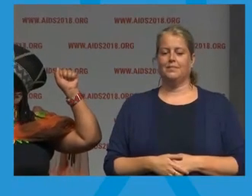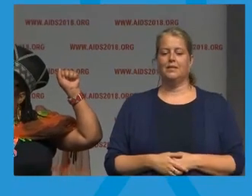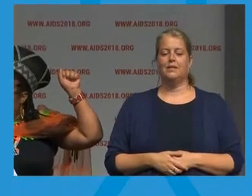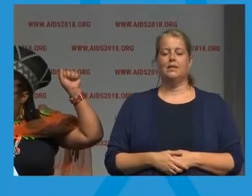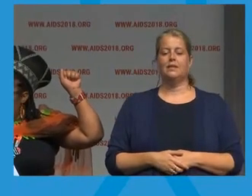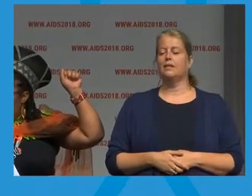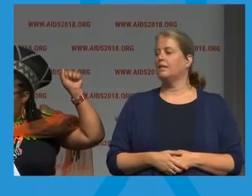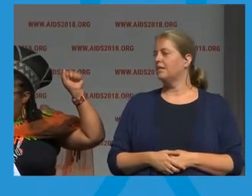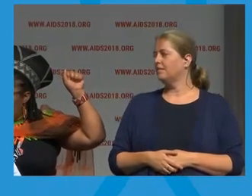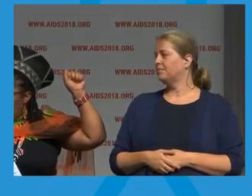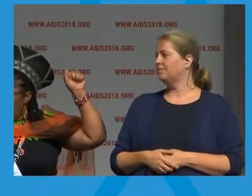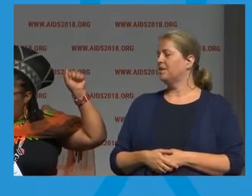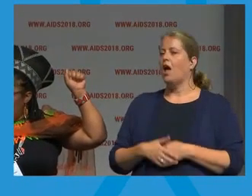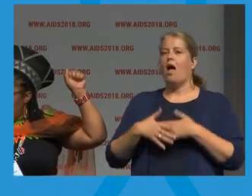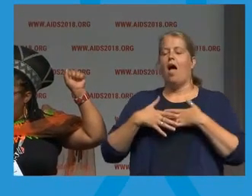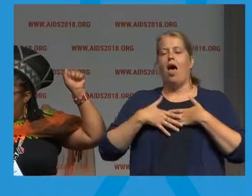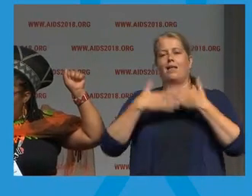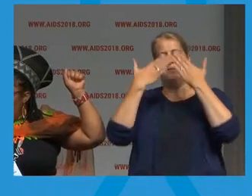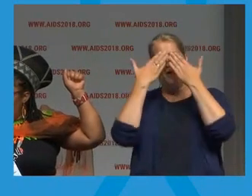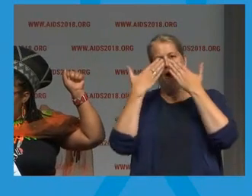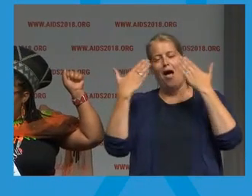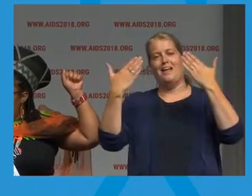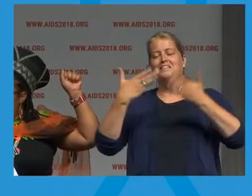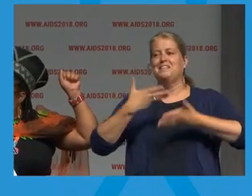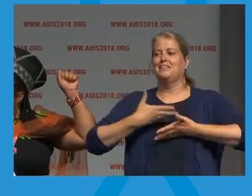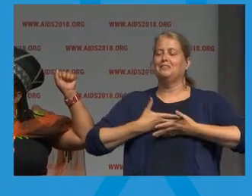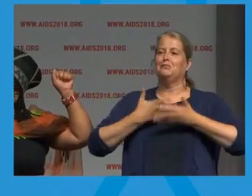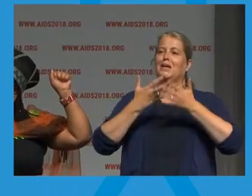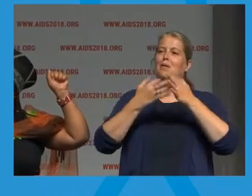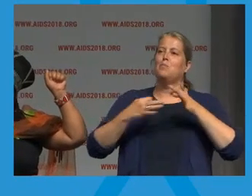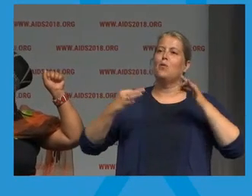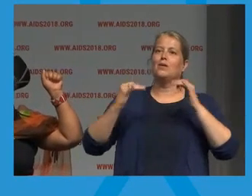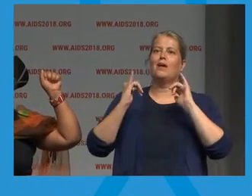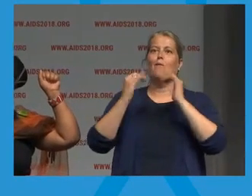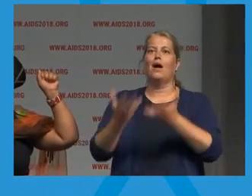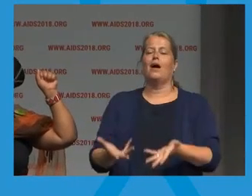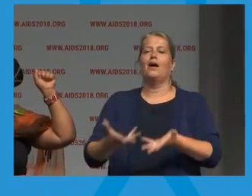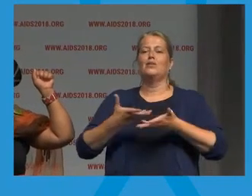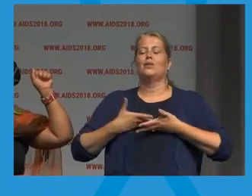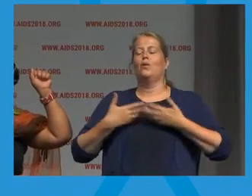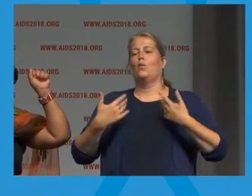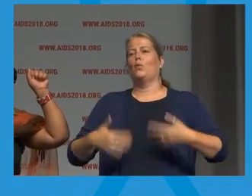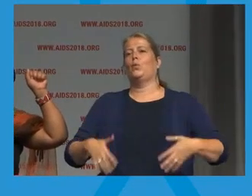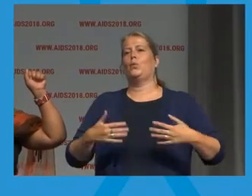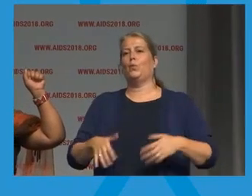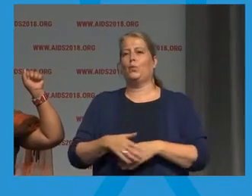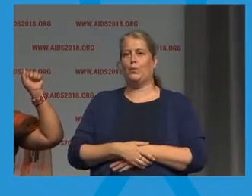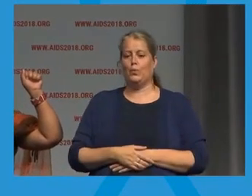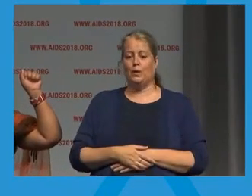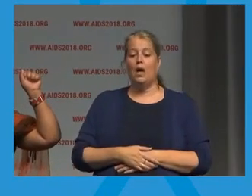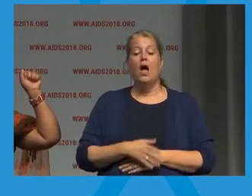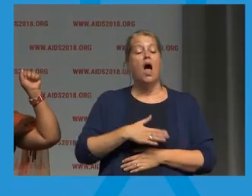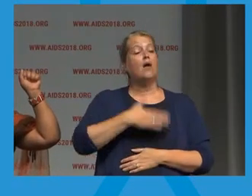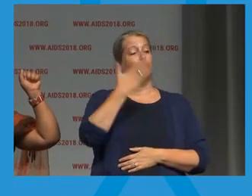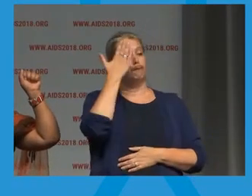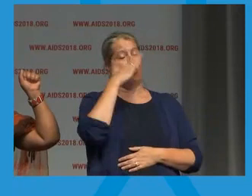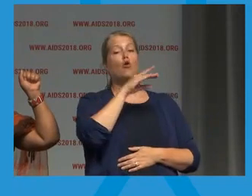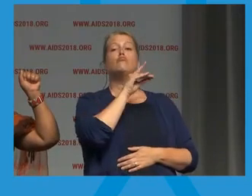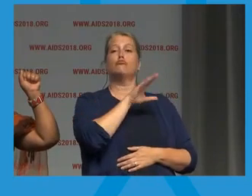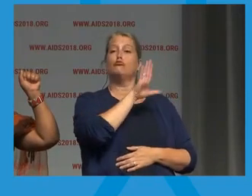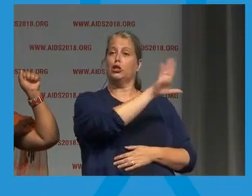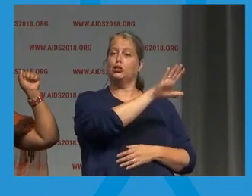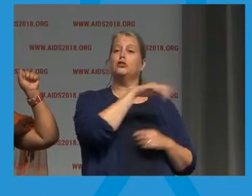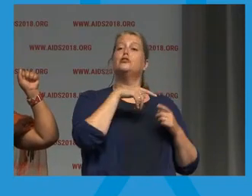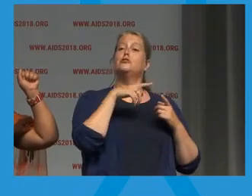I'm extremely honored to be receiving such important award. I have known and worked with Prudence Mabele for many